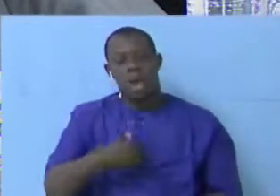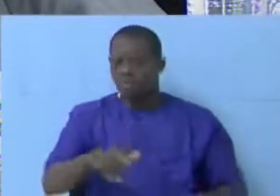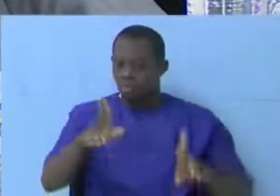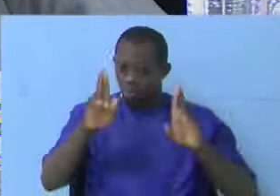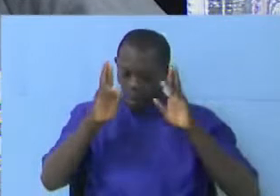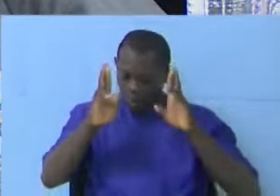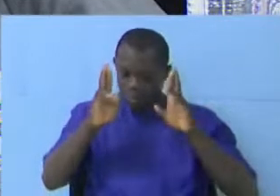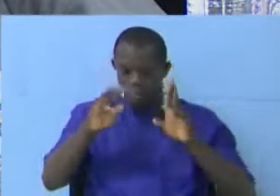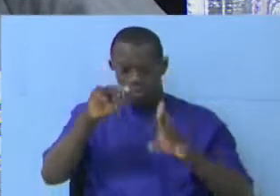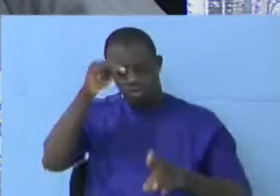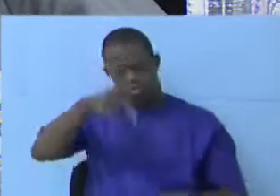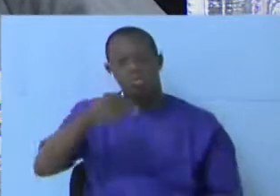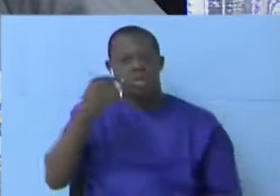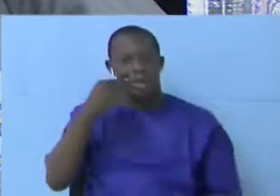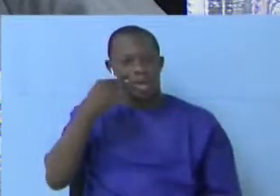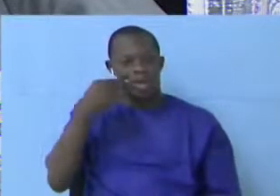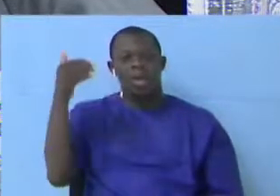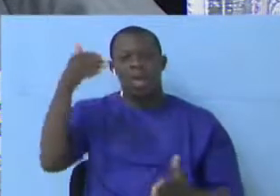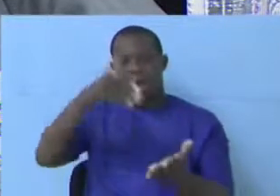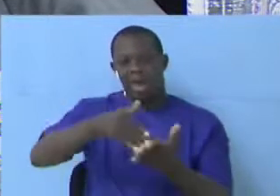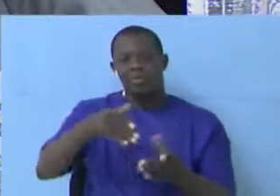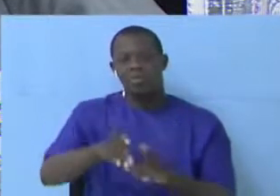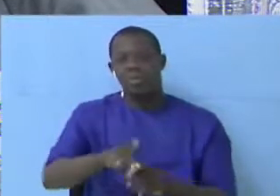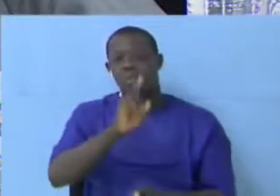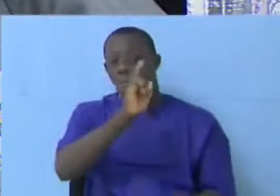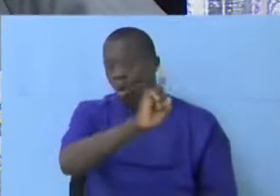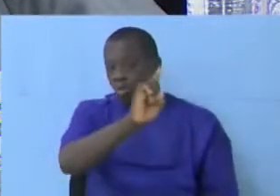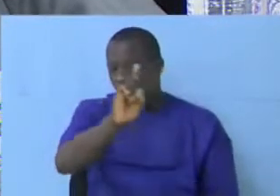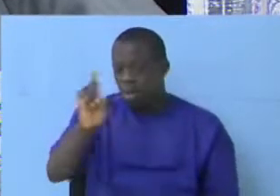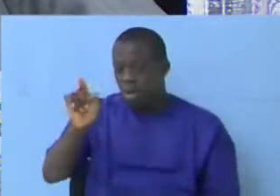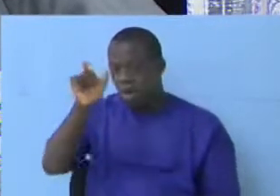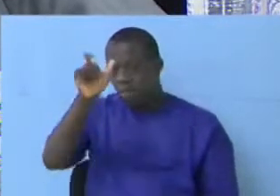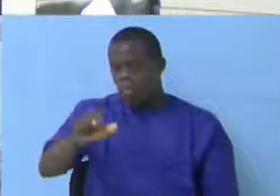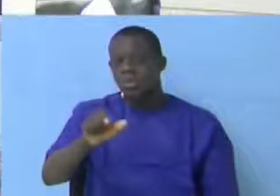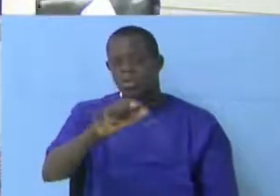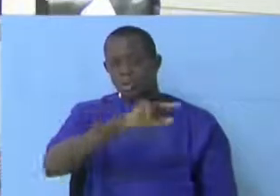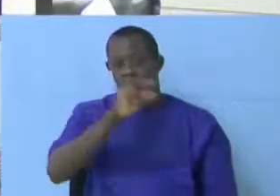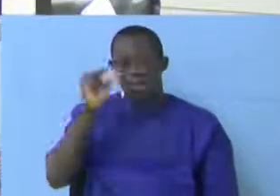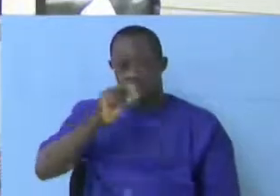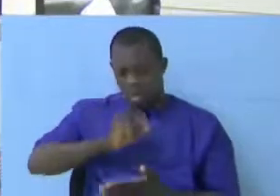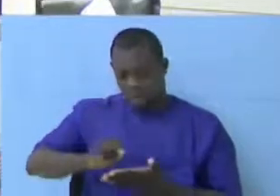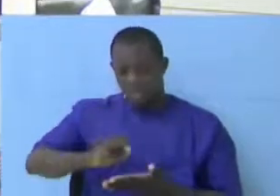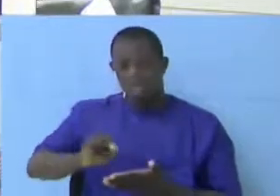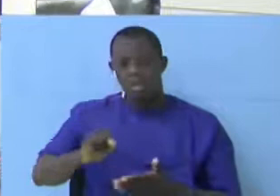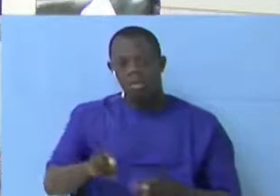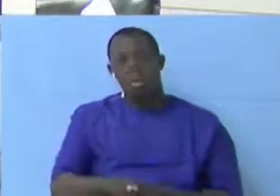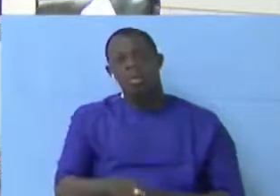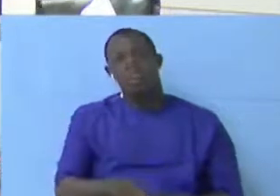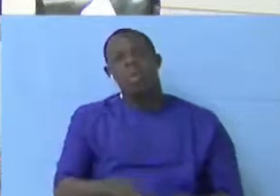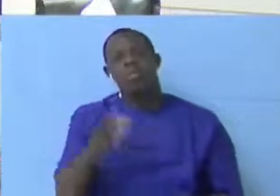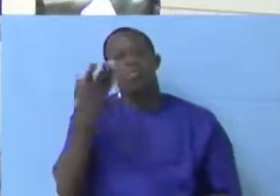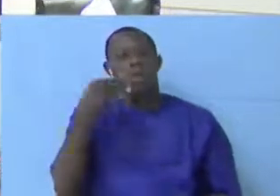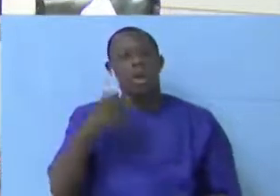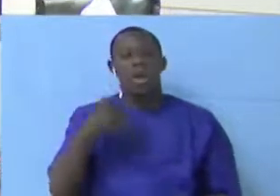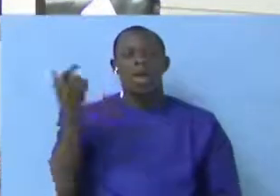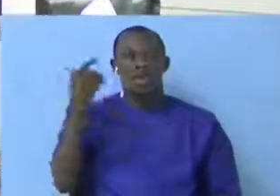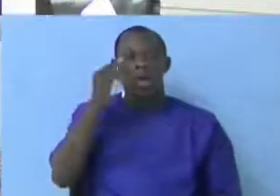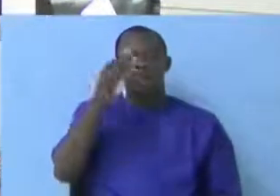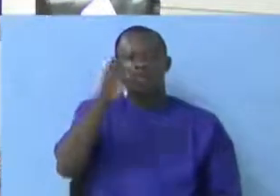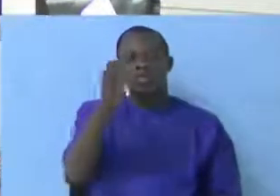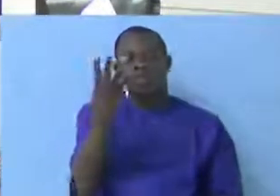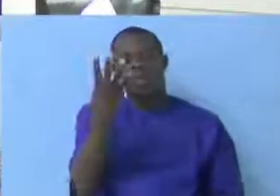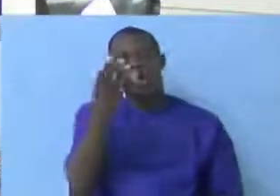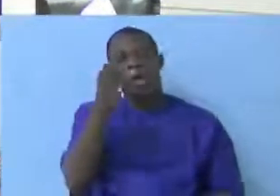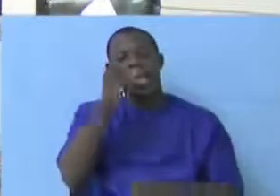taken these people, each of their names. When I hear 44 Ghanaians, my heart bleeds. I am not sure